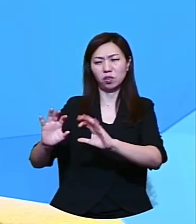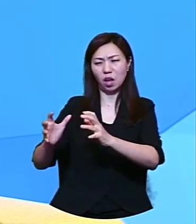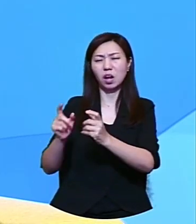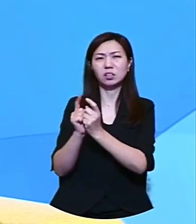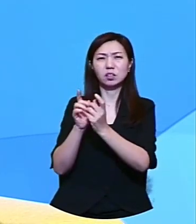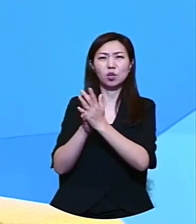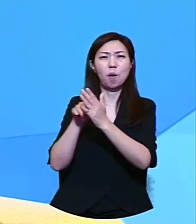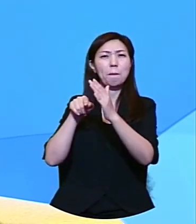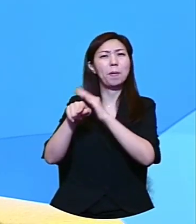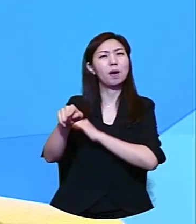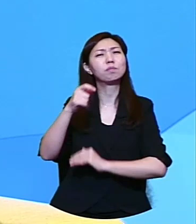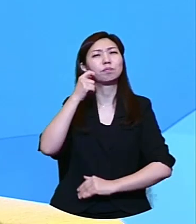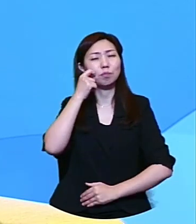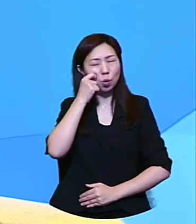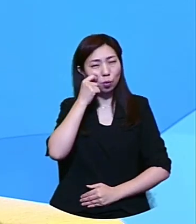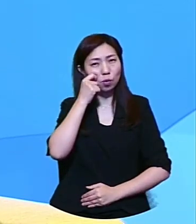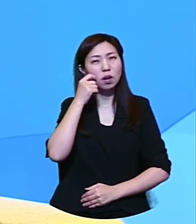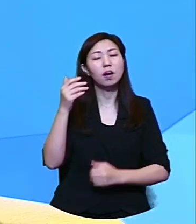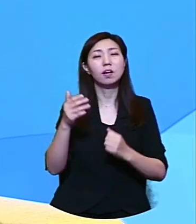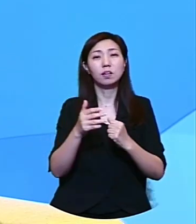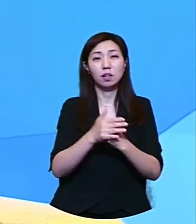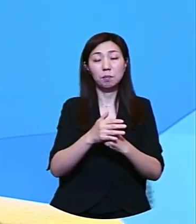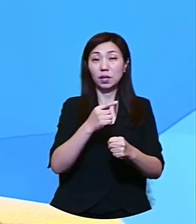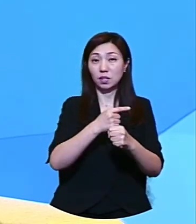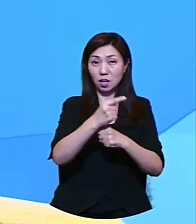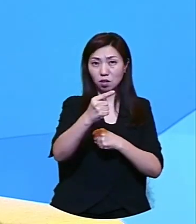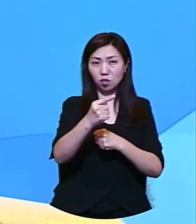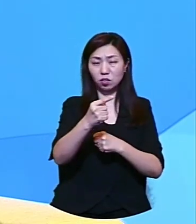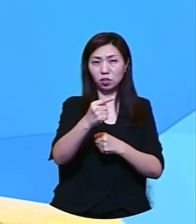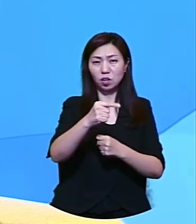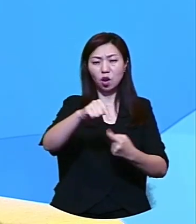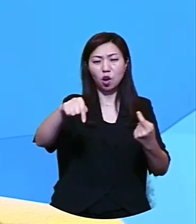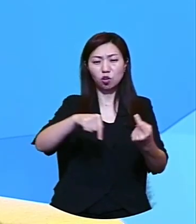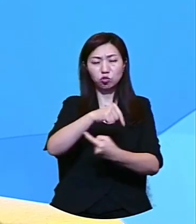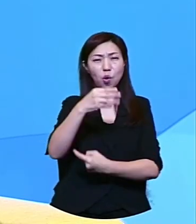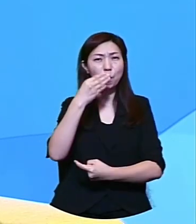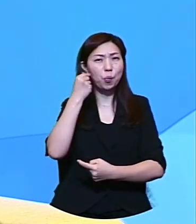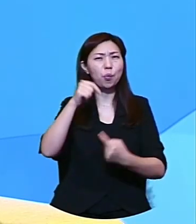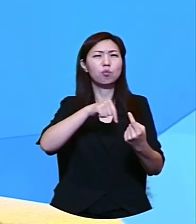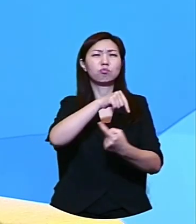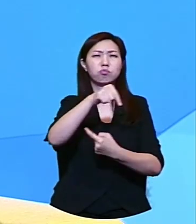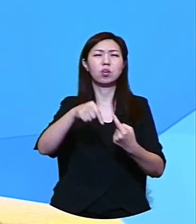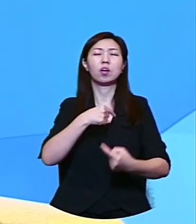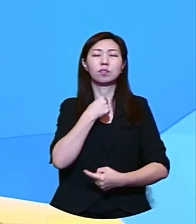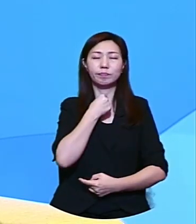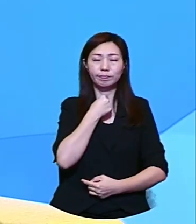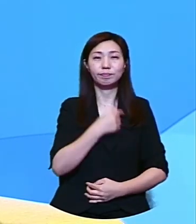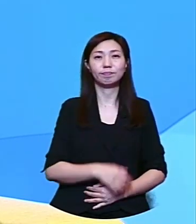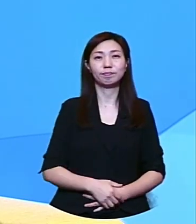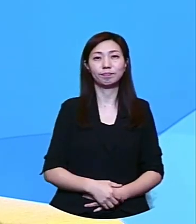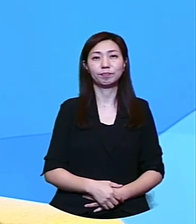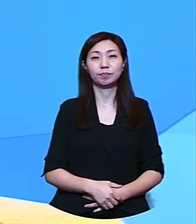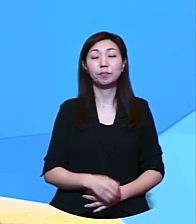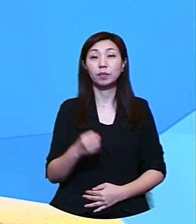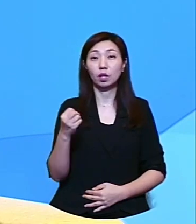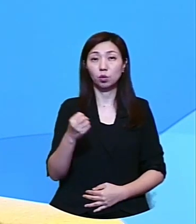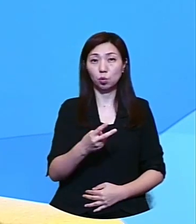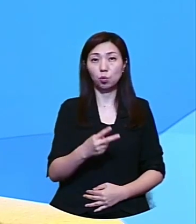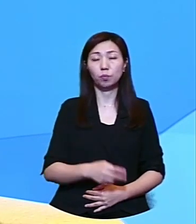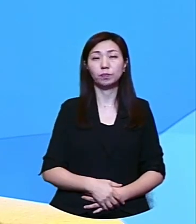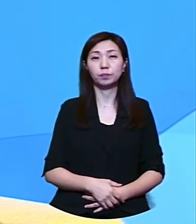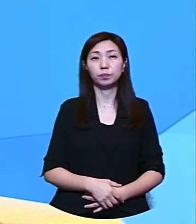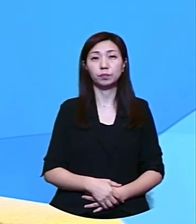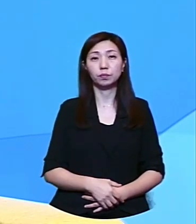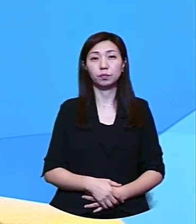be more active after the COVID-19 is over. And how we can recommend this program to